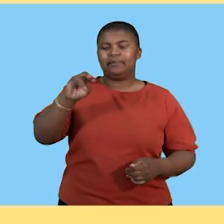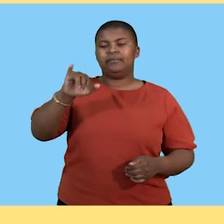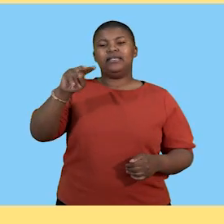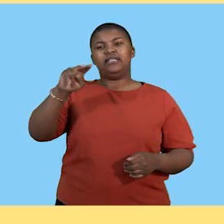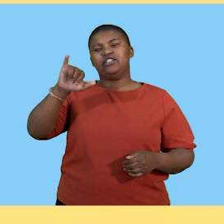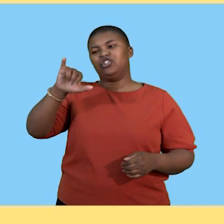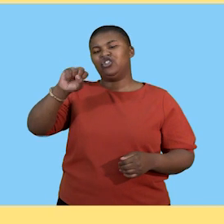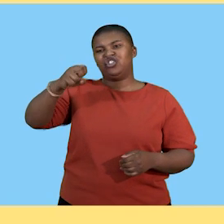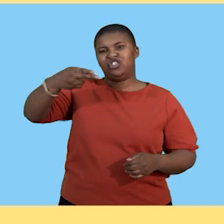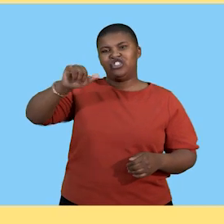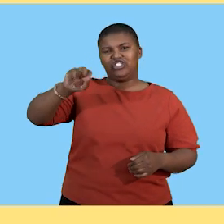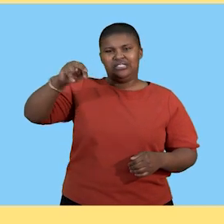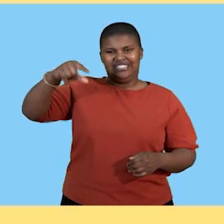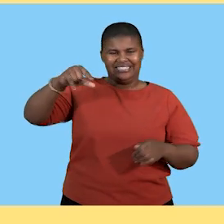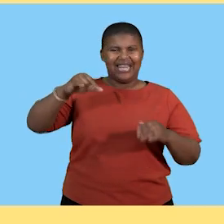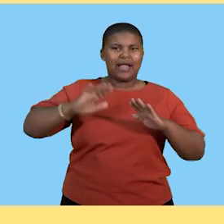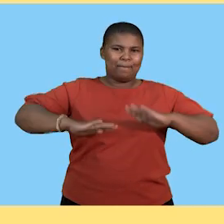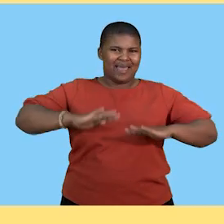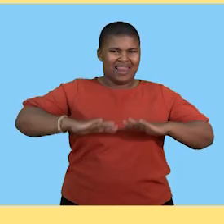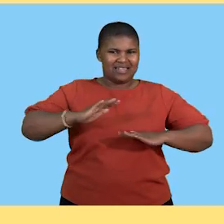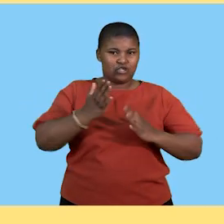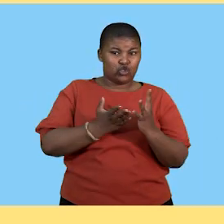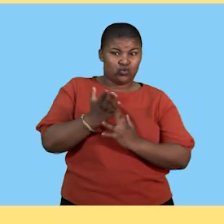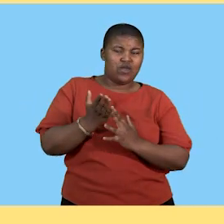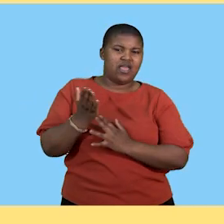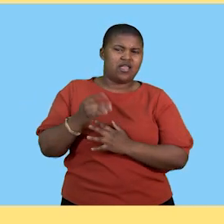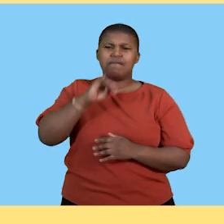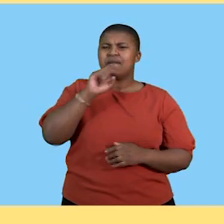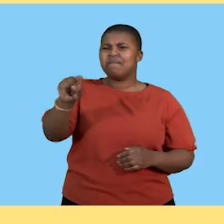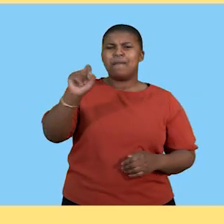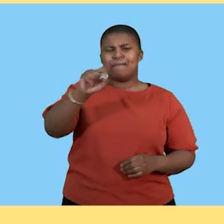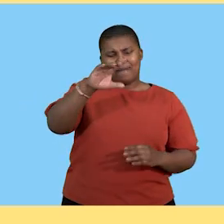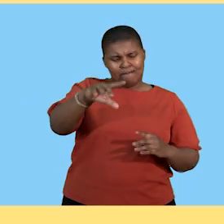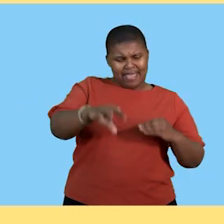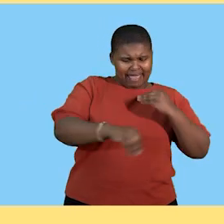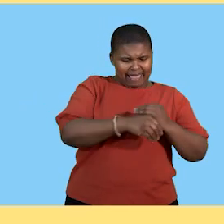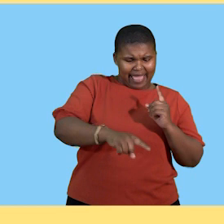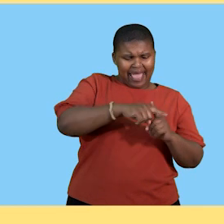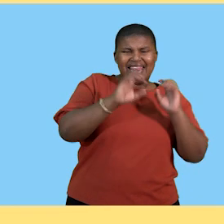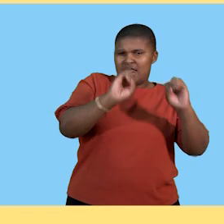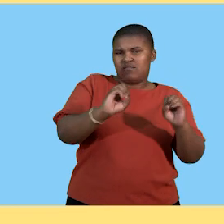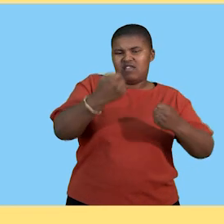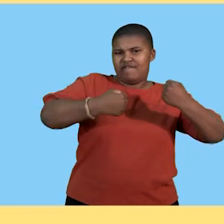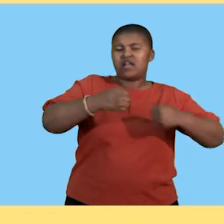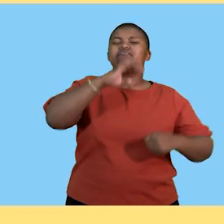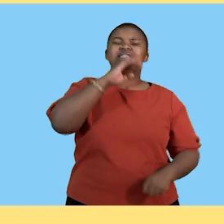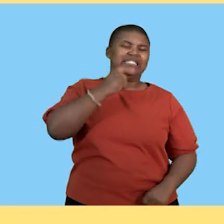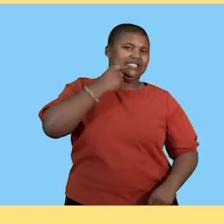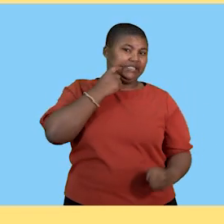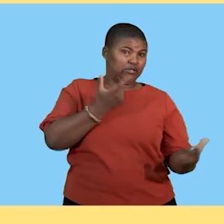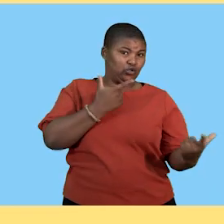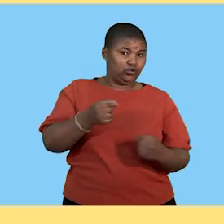right? So in this case, we are not given any additions to the vehicles. This should be very